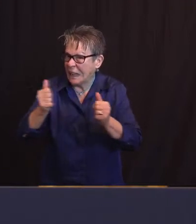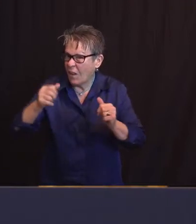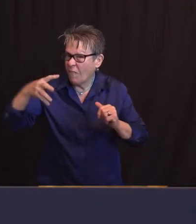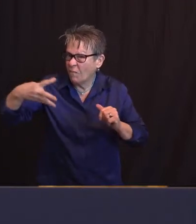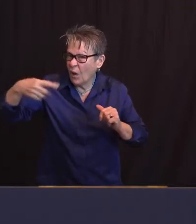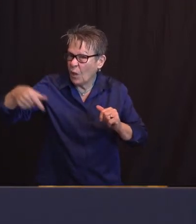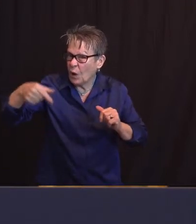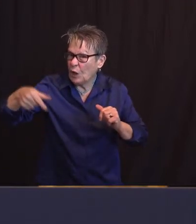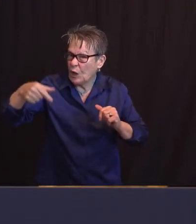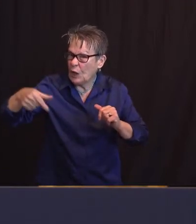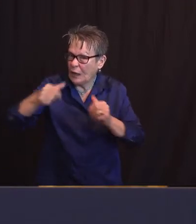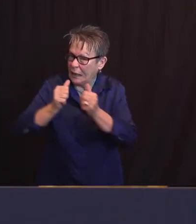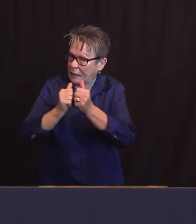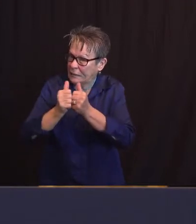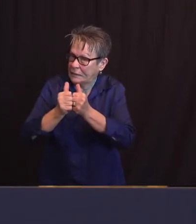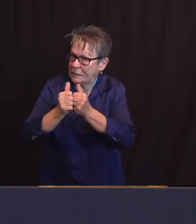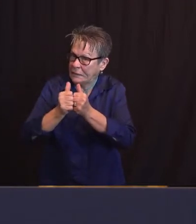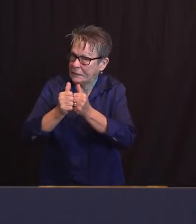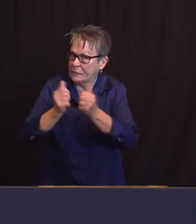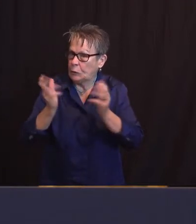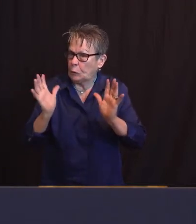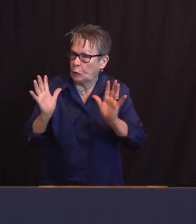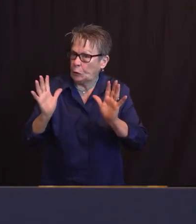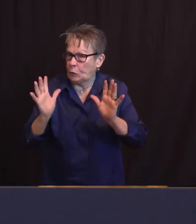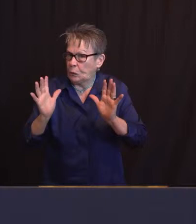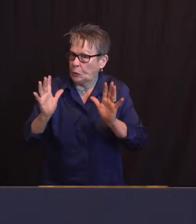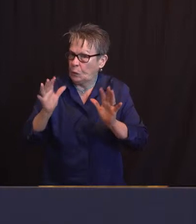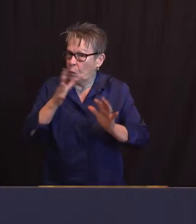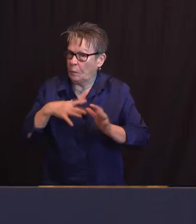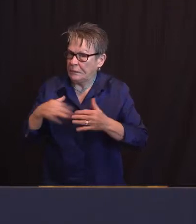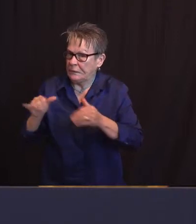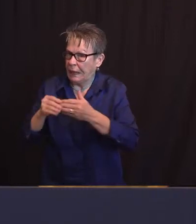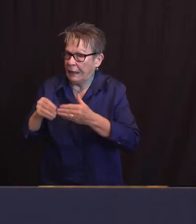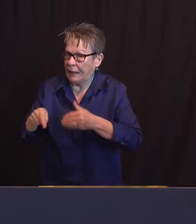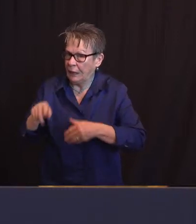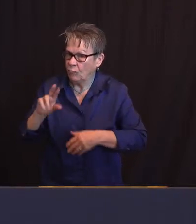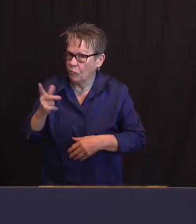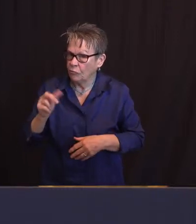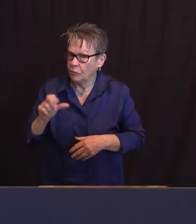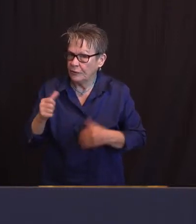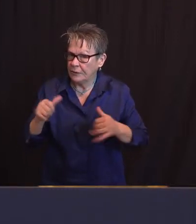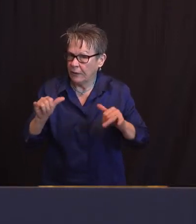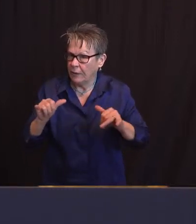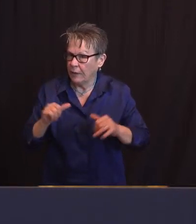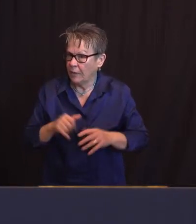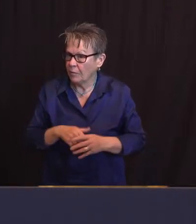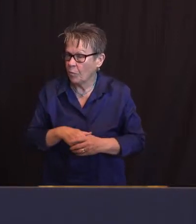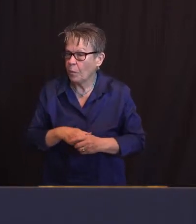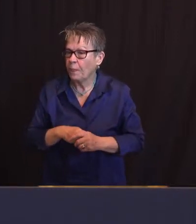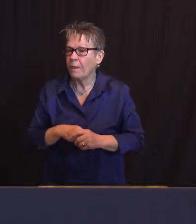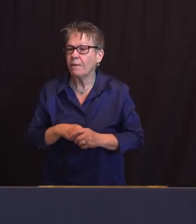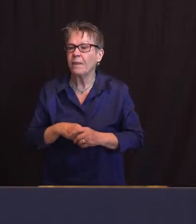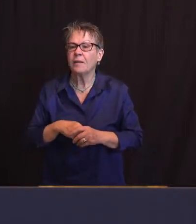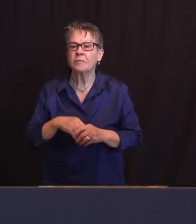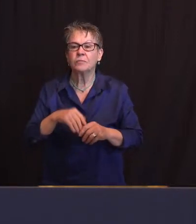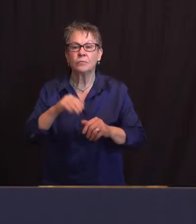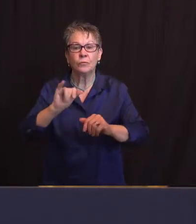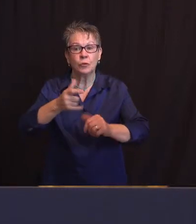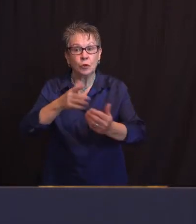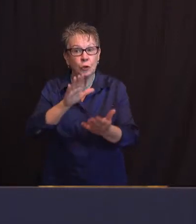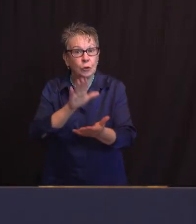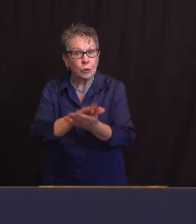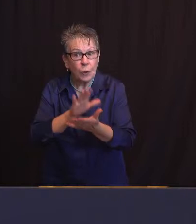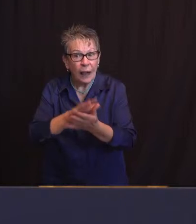school elections, when you signed Executive Order 216, was it your intent to have all the normal voting locations